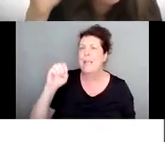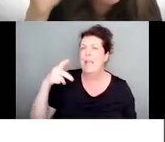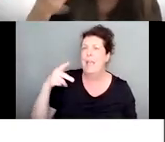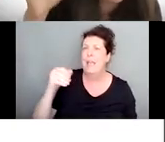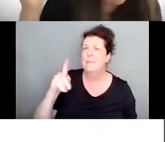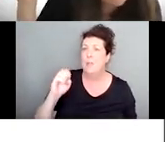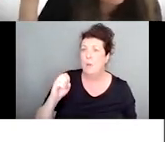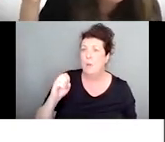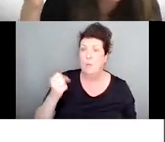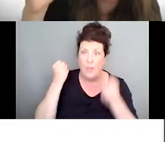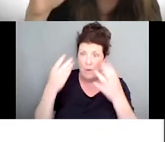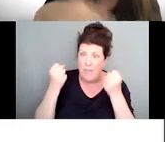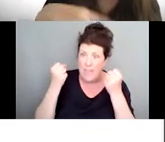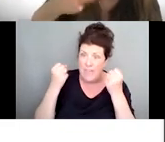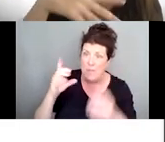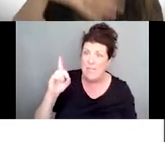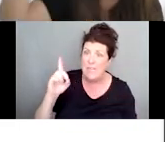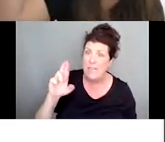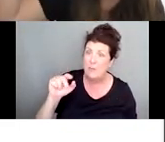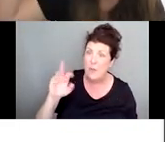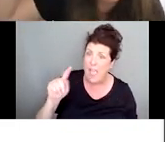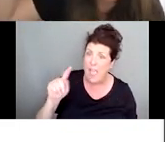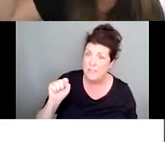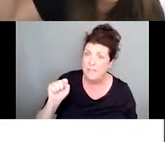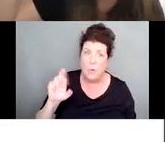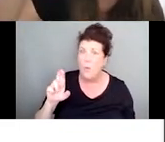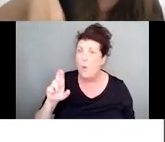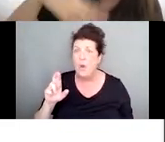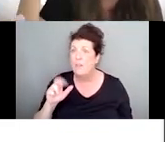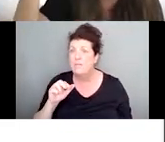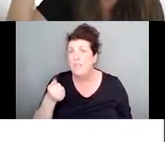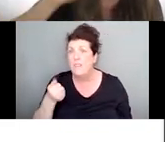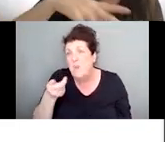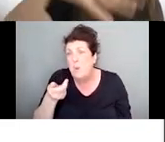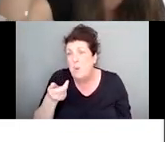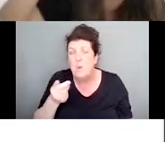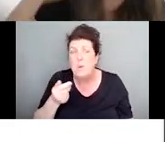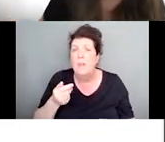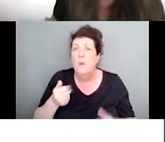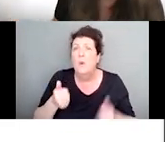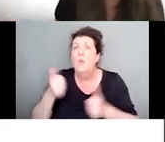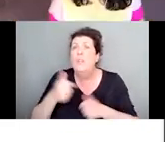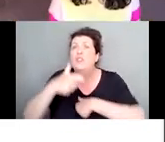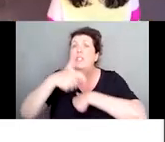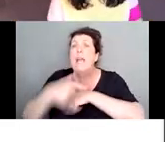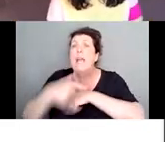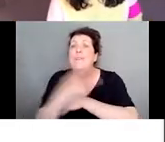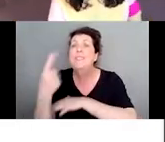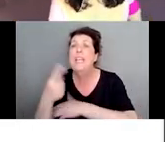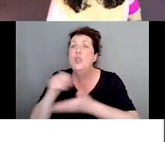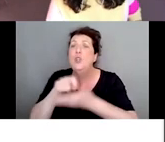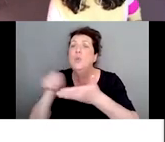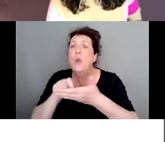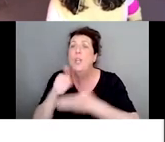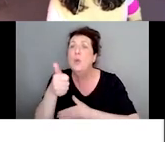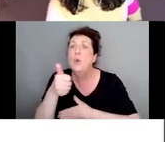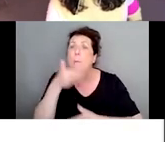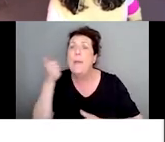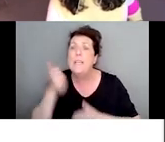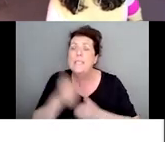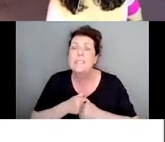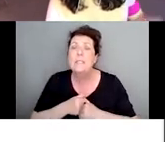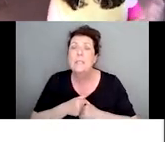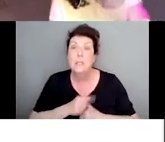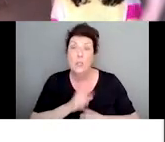drafts, not very many, what time of day do you write your best? Tell me all that stuff. Sure. So we, um, so I,